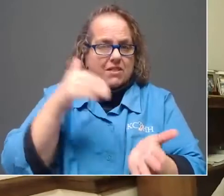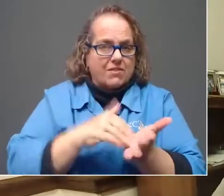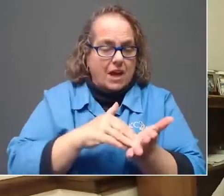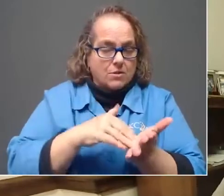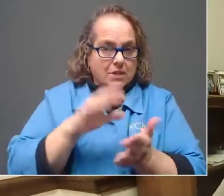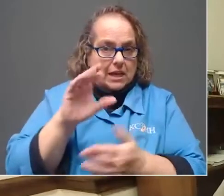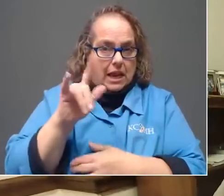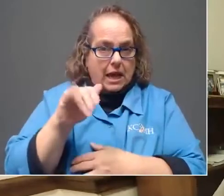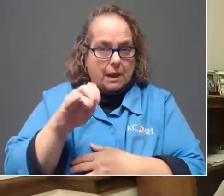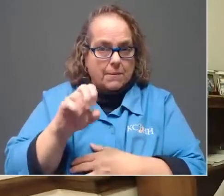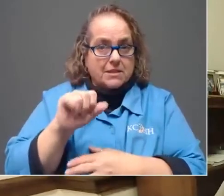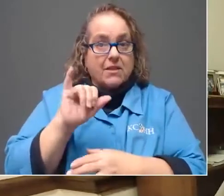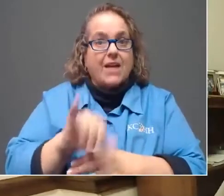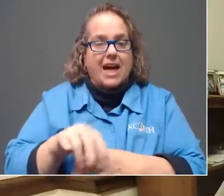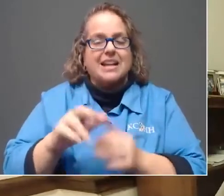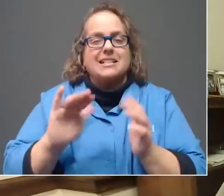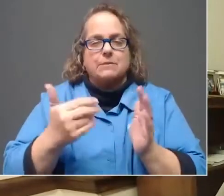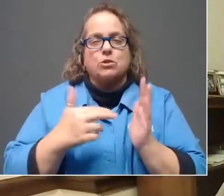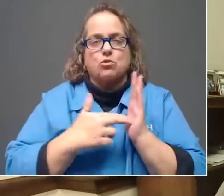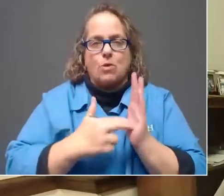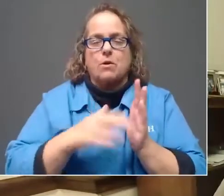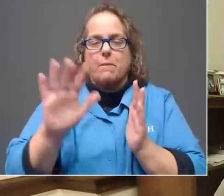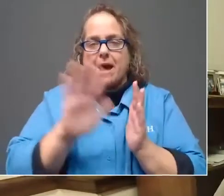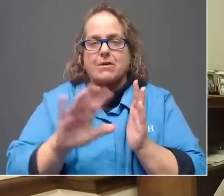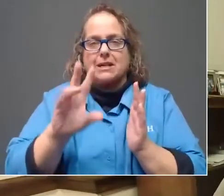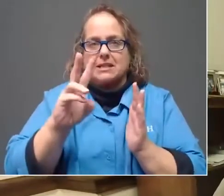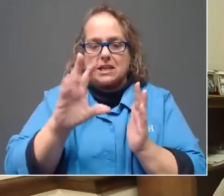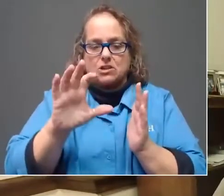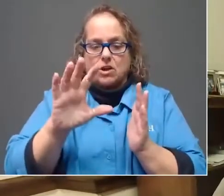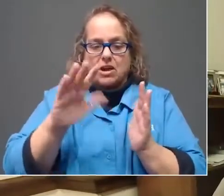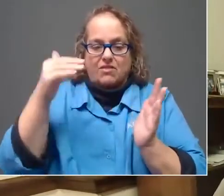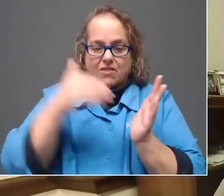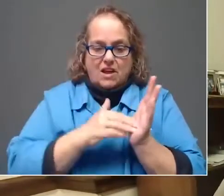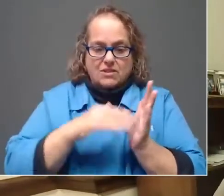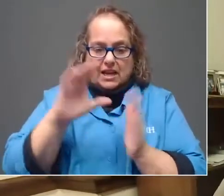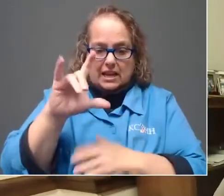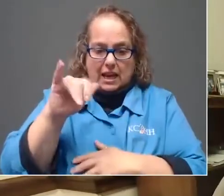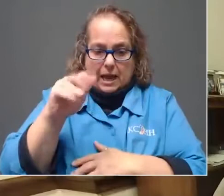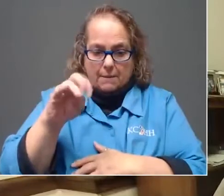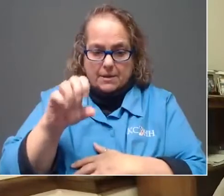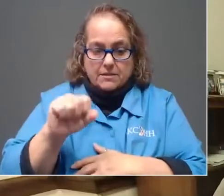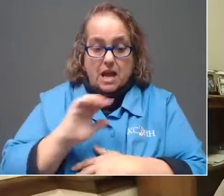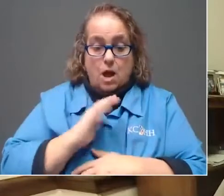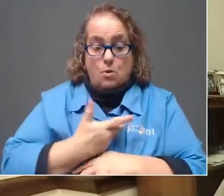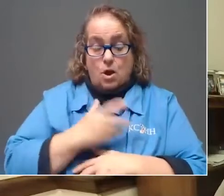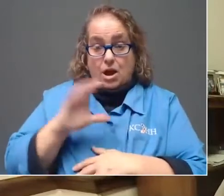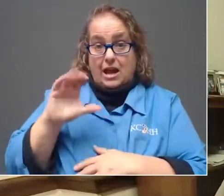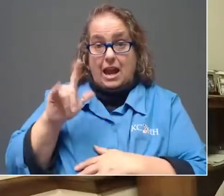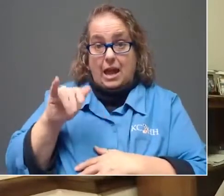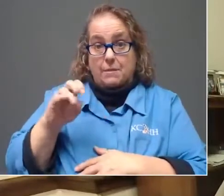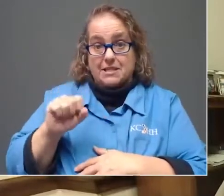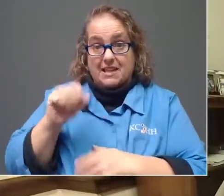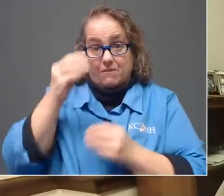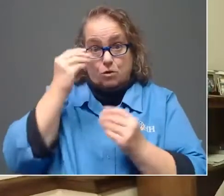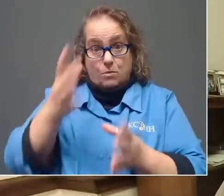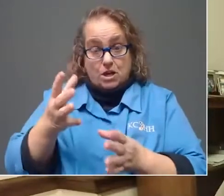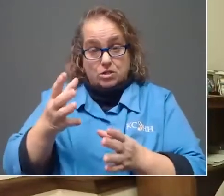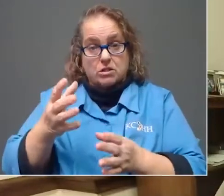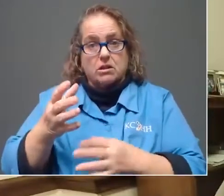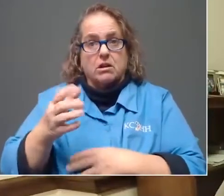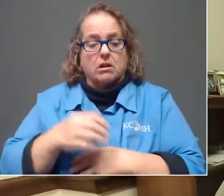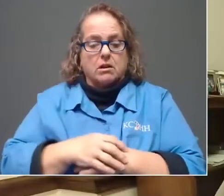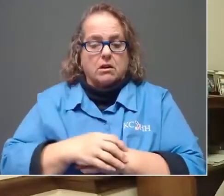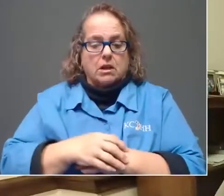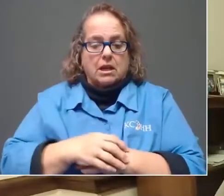that are representing about 600,000 claimants. Our claims information comes in quarterly. Our denial information